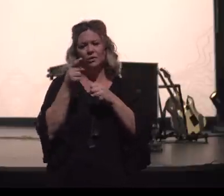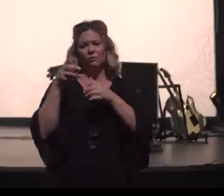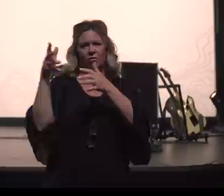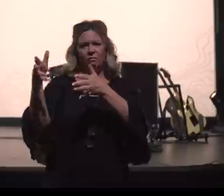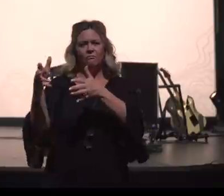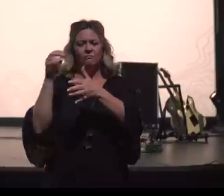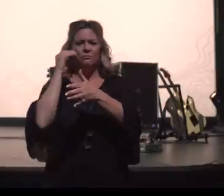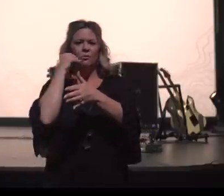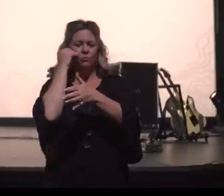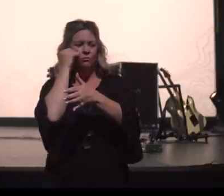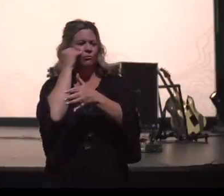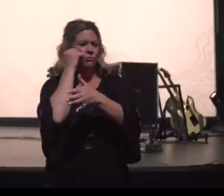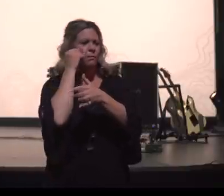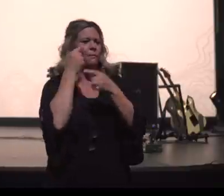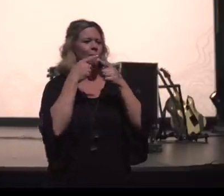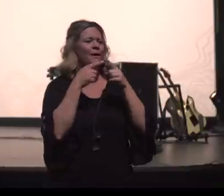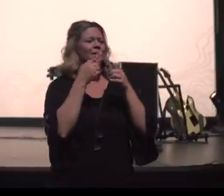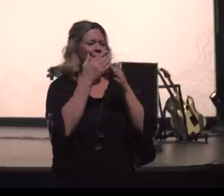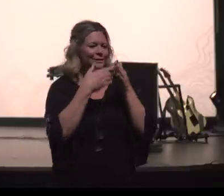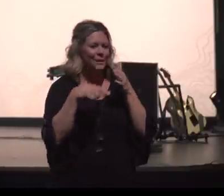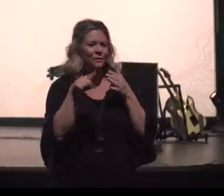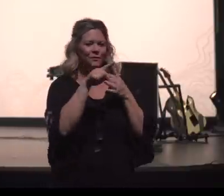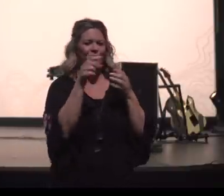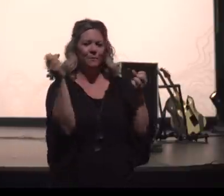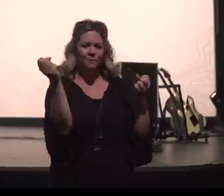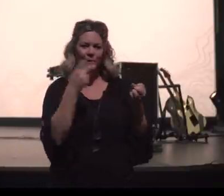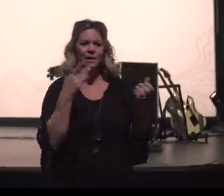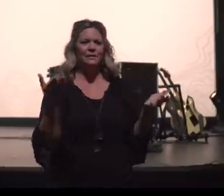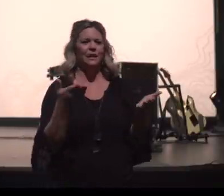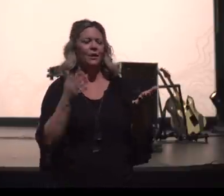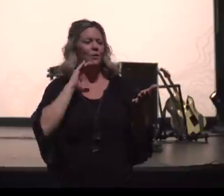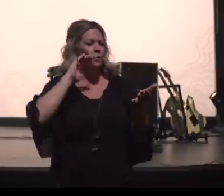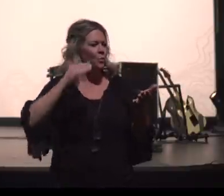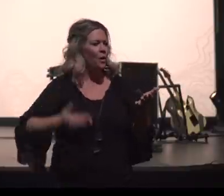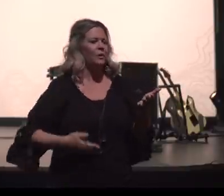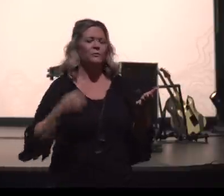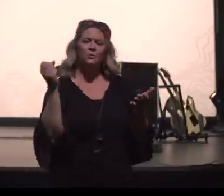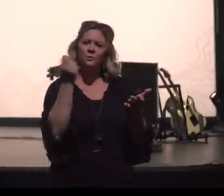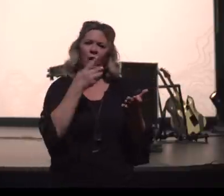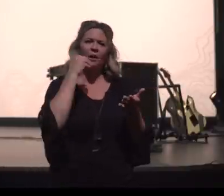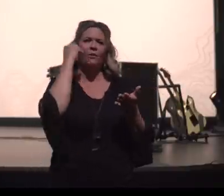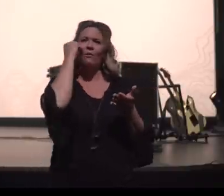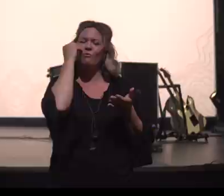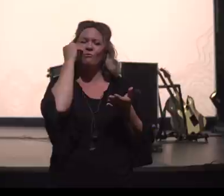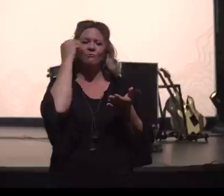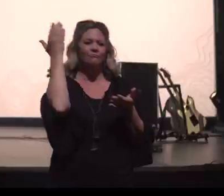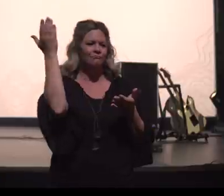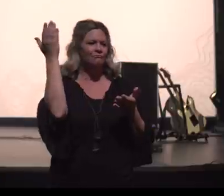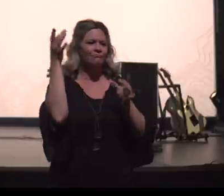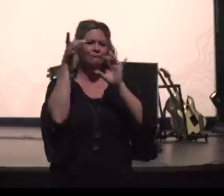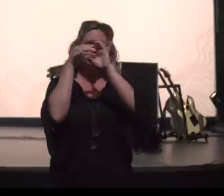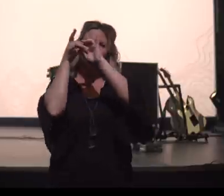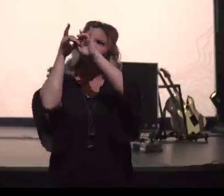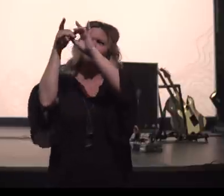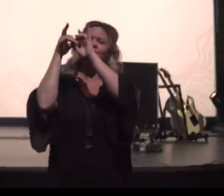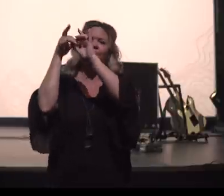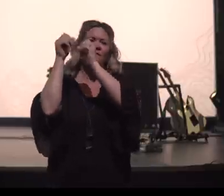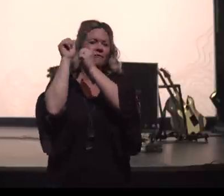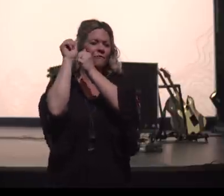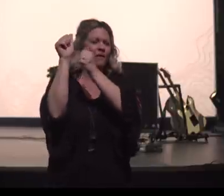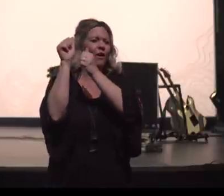But more importantly, I think God has some of you here today to welcome you literally home, to finally decide to